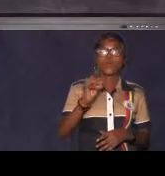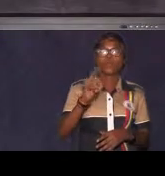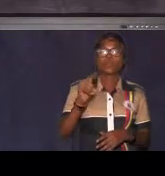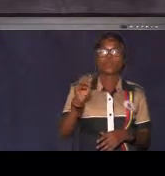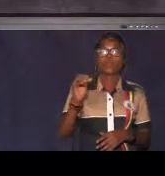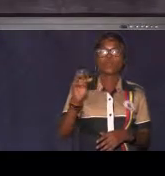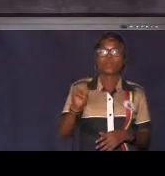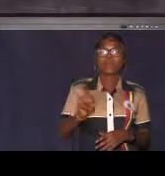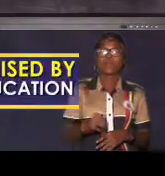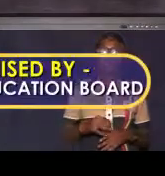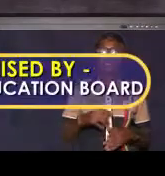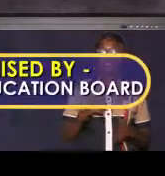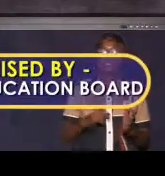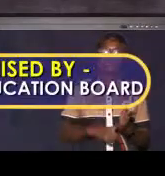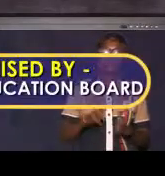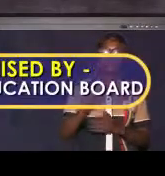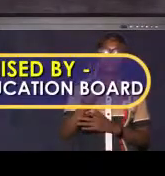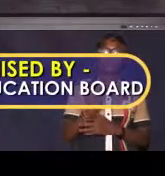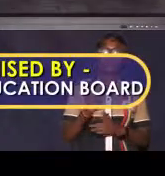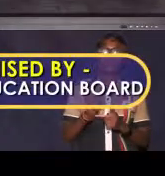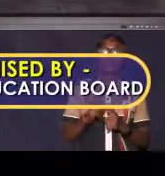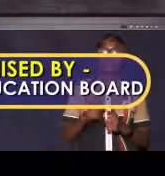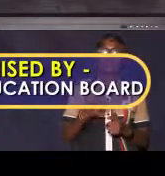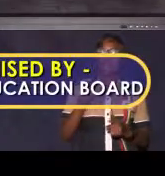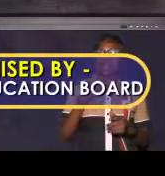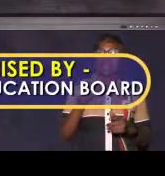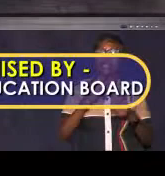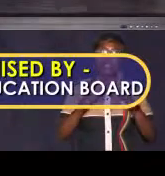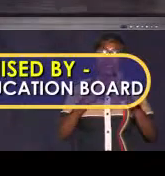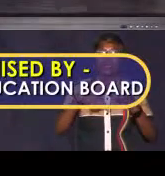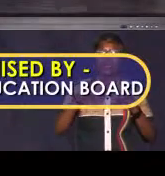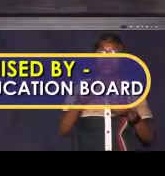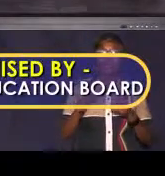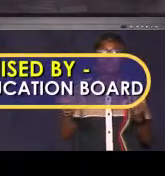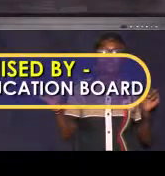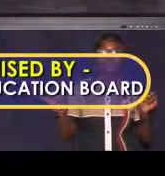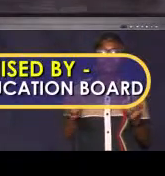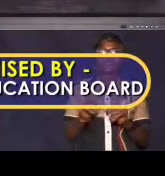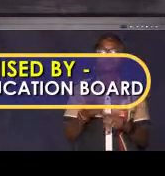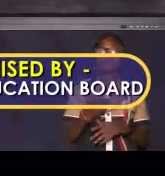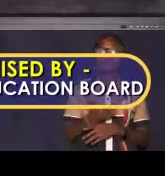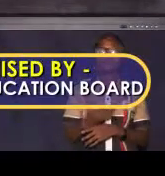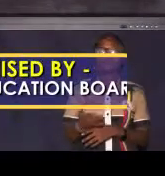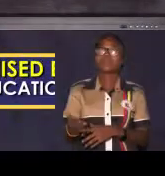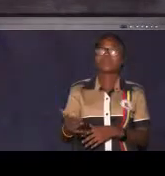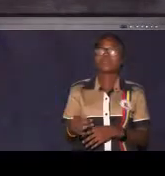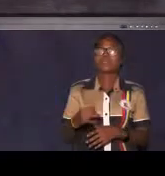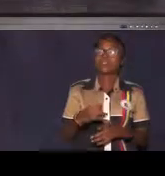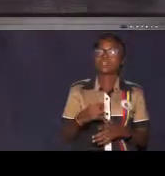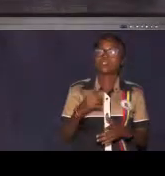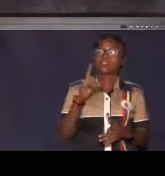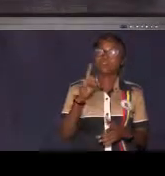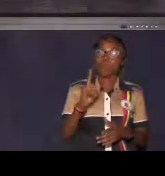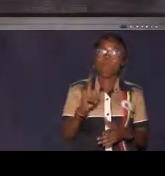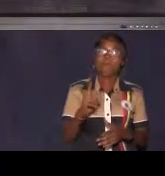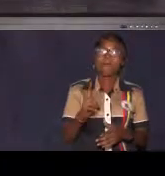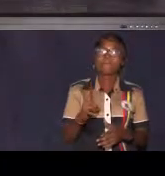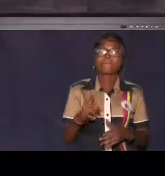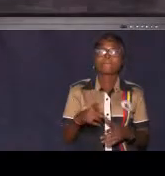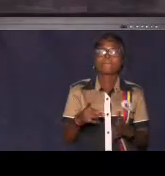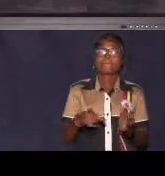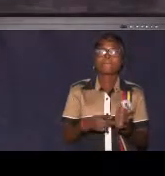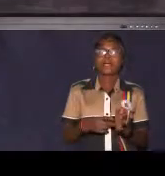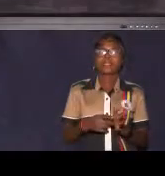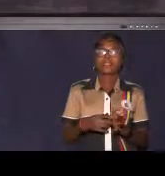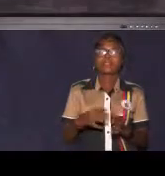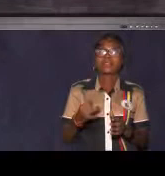bottom. These two words, in a way, refer to the same thing. Buttock refers to one part of